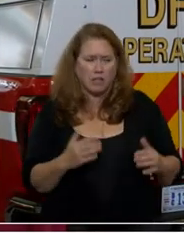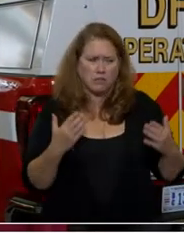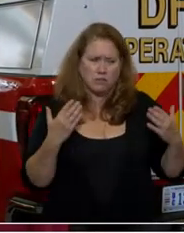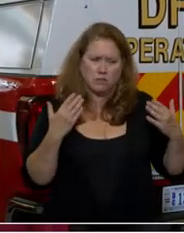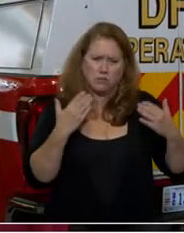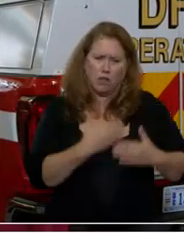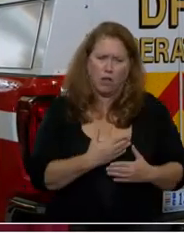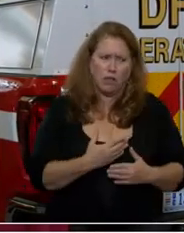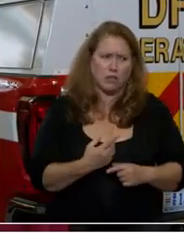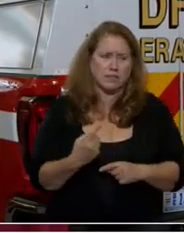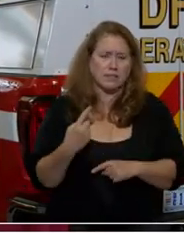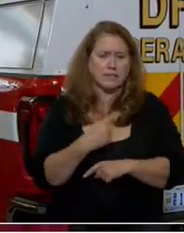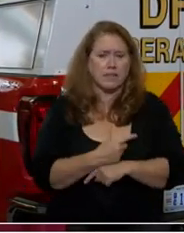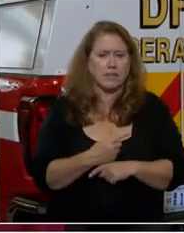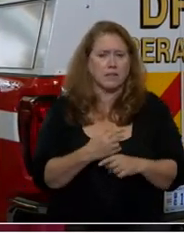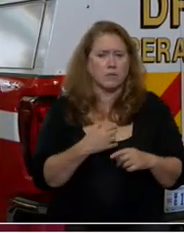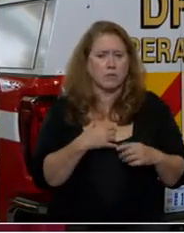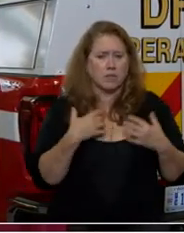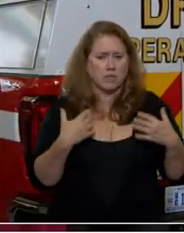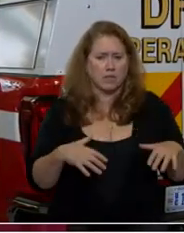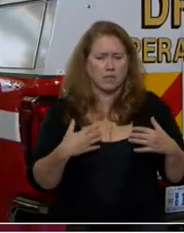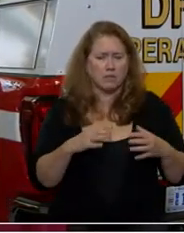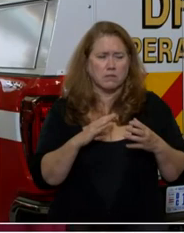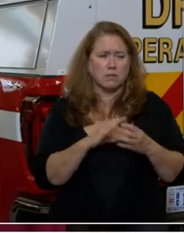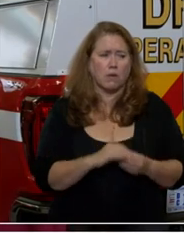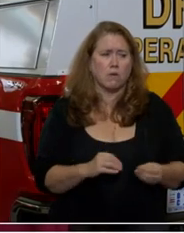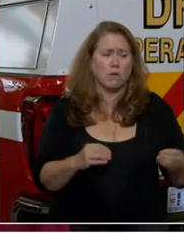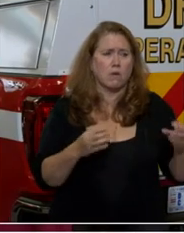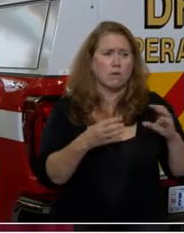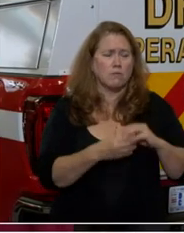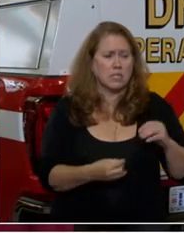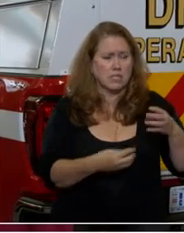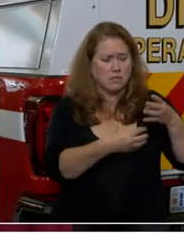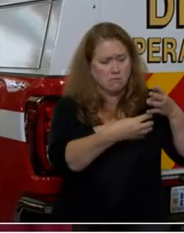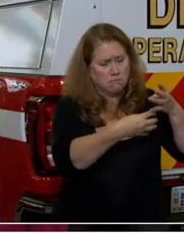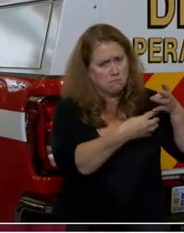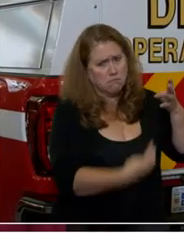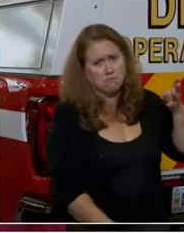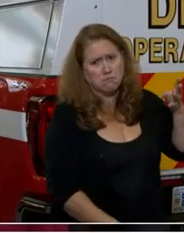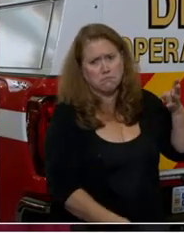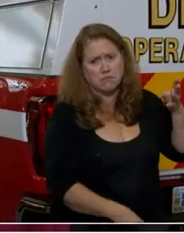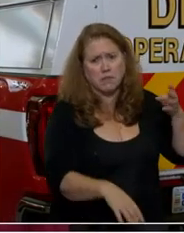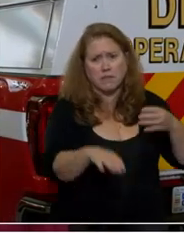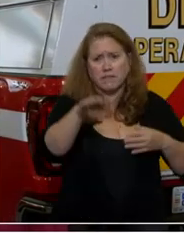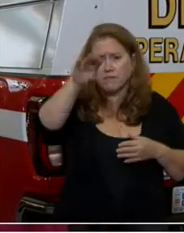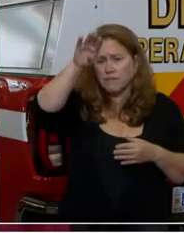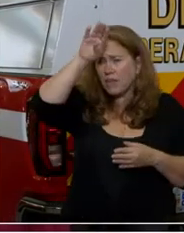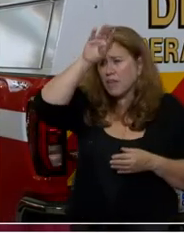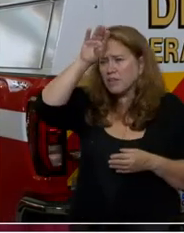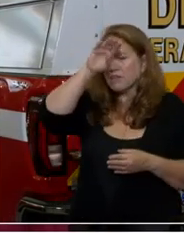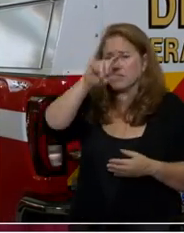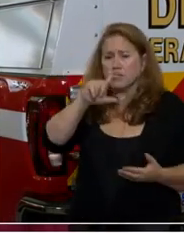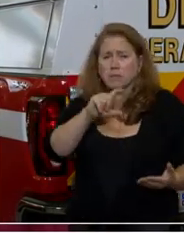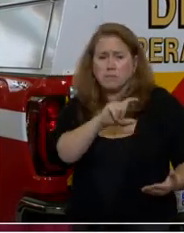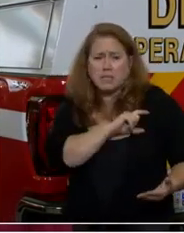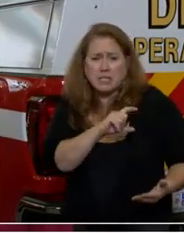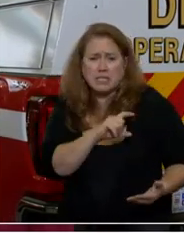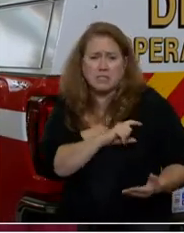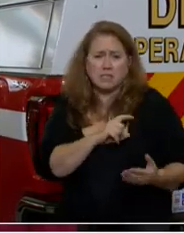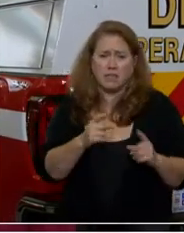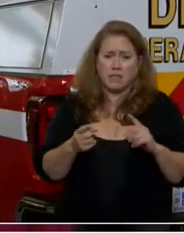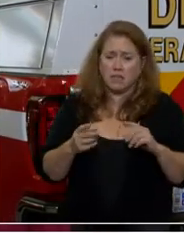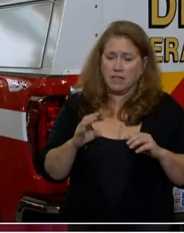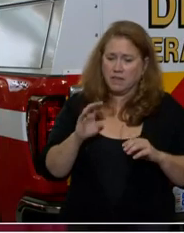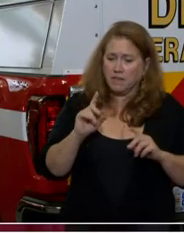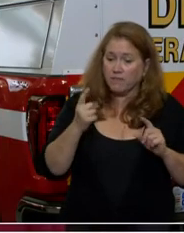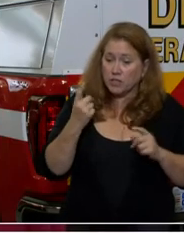unity. Firefighters, police officers, and first responders rushed towards the danger, risking their